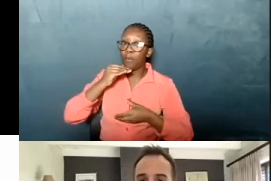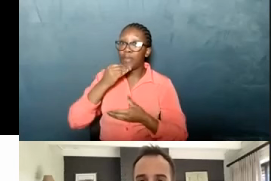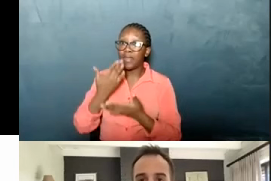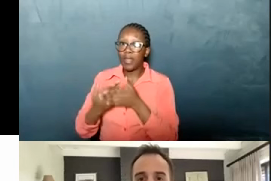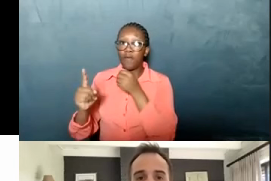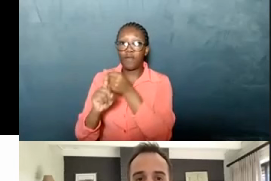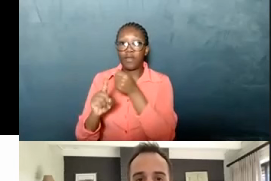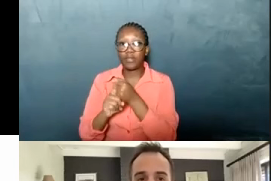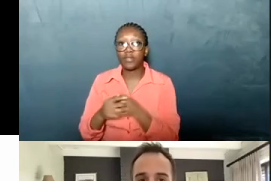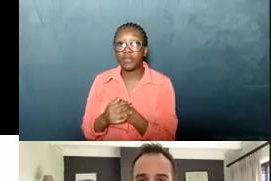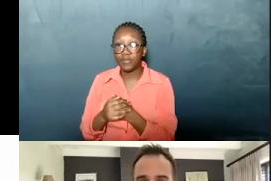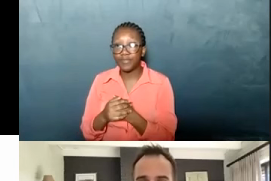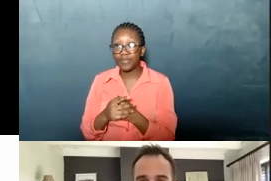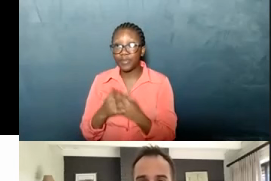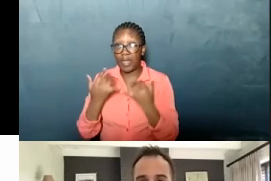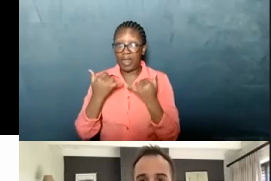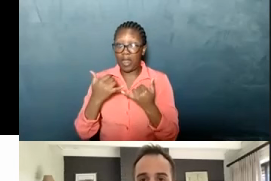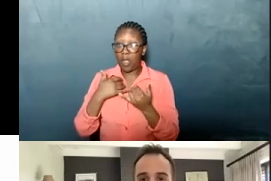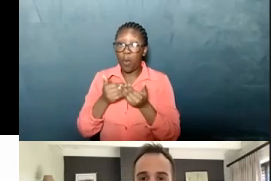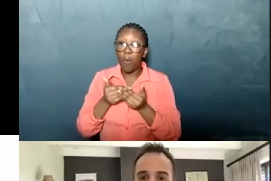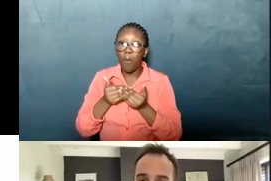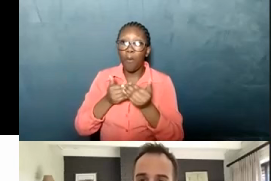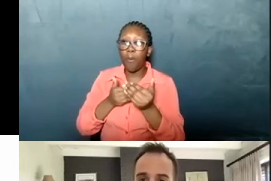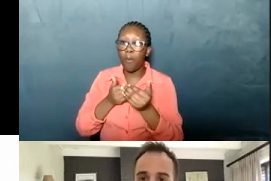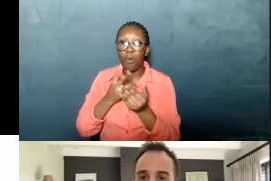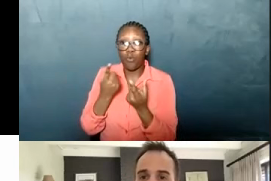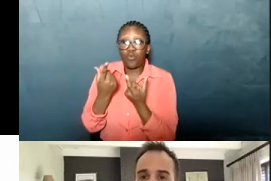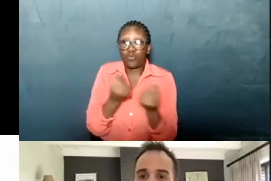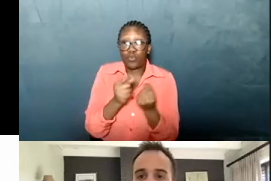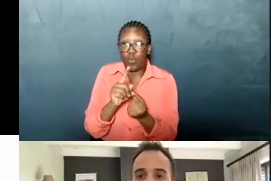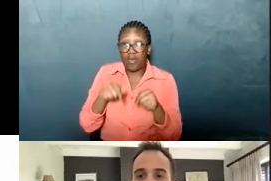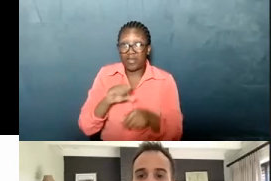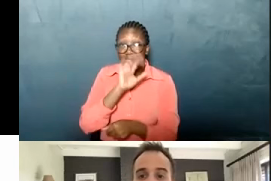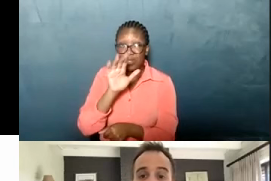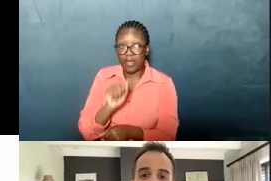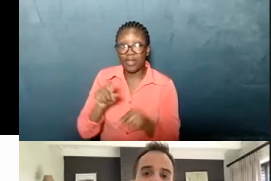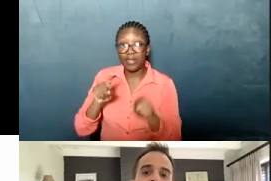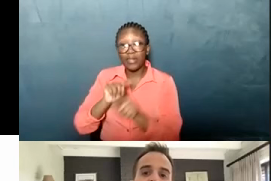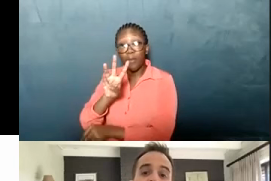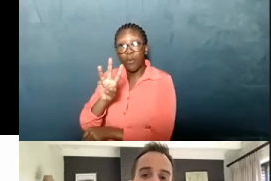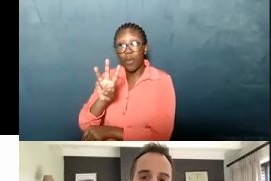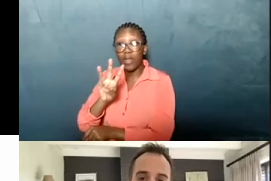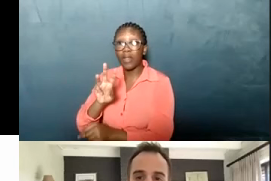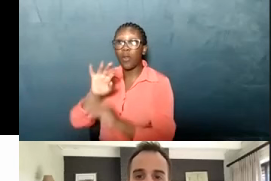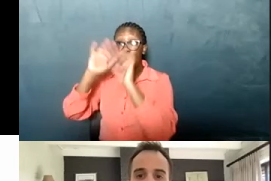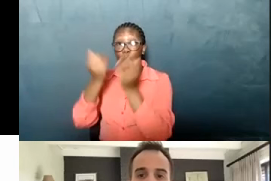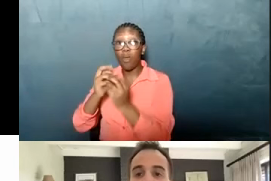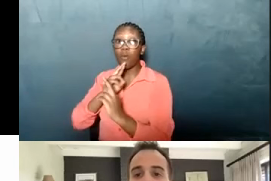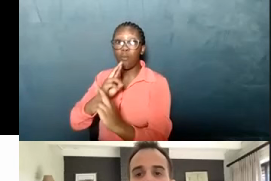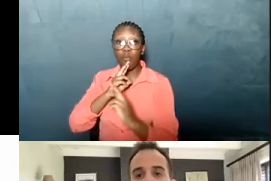So what is the way forward in South Africa? The World Report on Hearing outlines the vision of